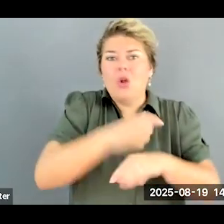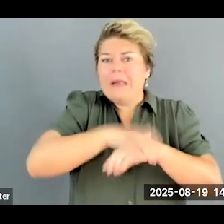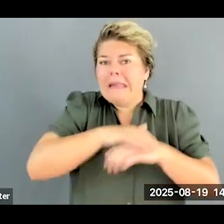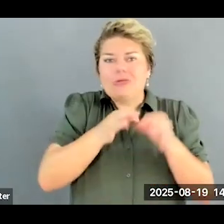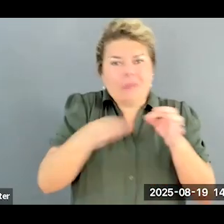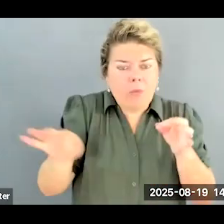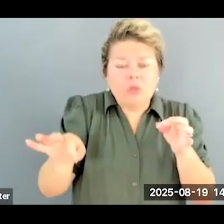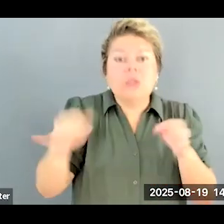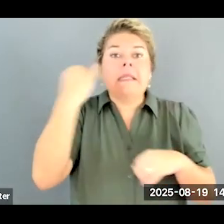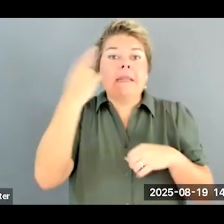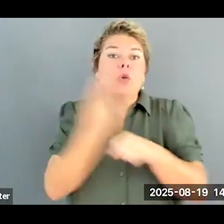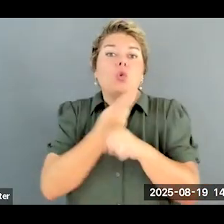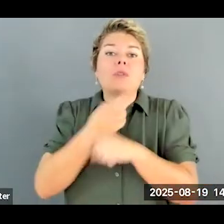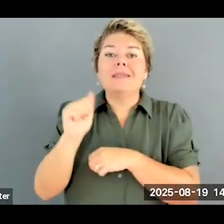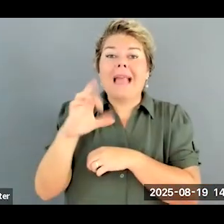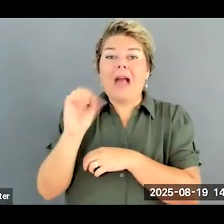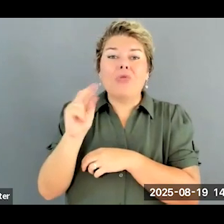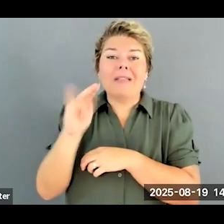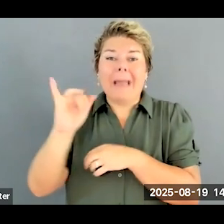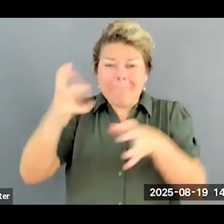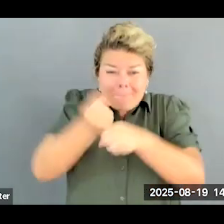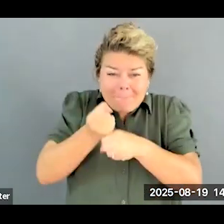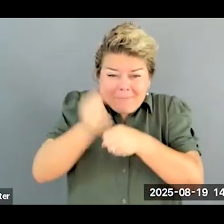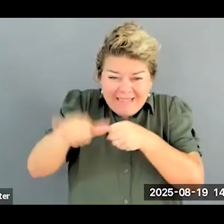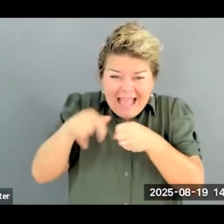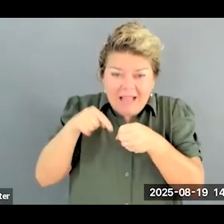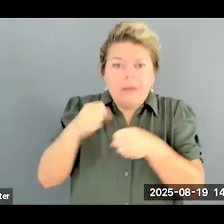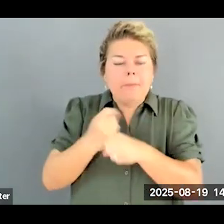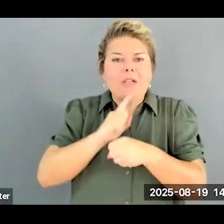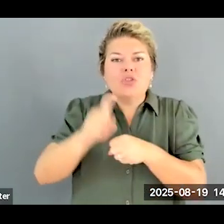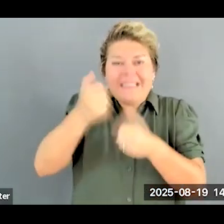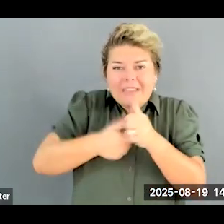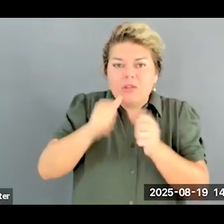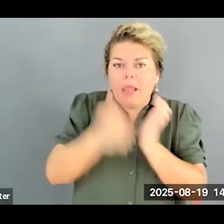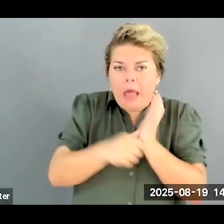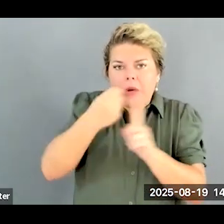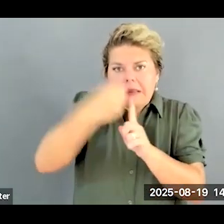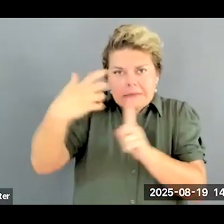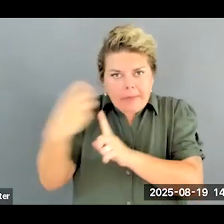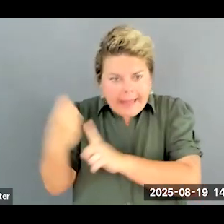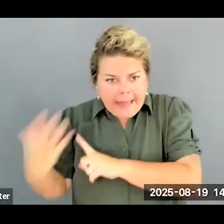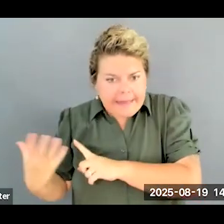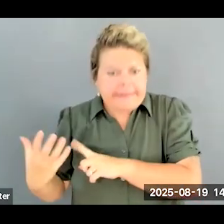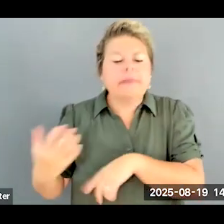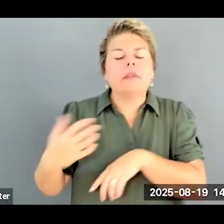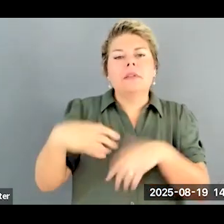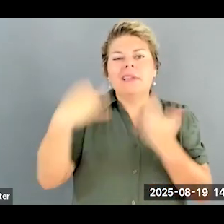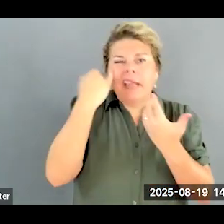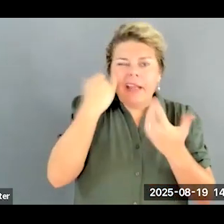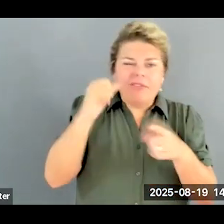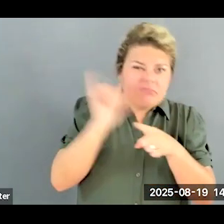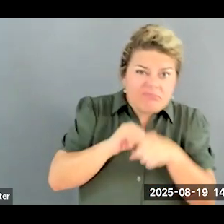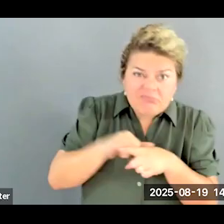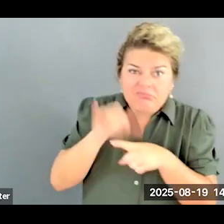would be if you're using acronyms, make sure that you're writing out the meaning of each letter and explaining jargon or